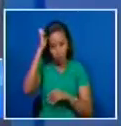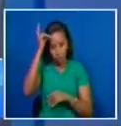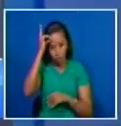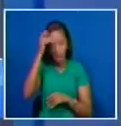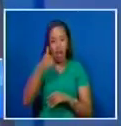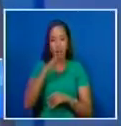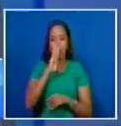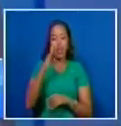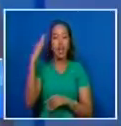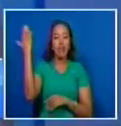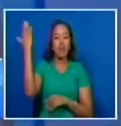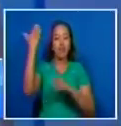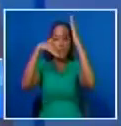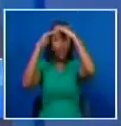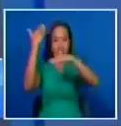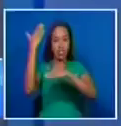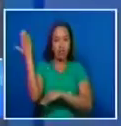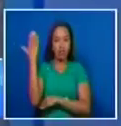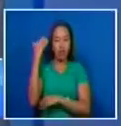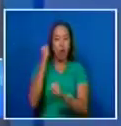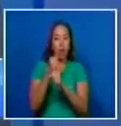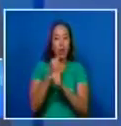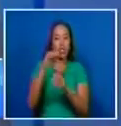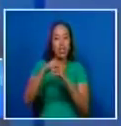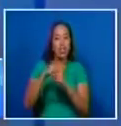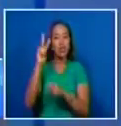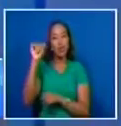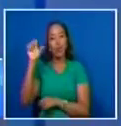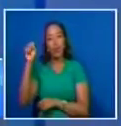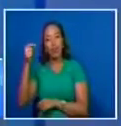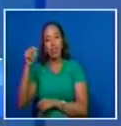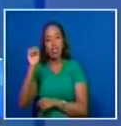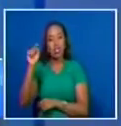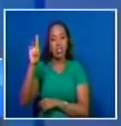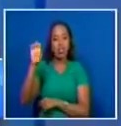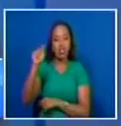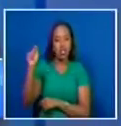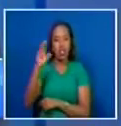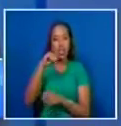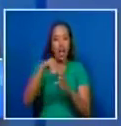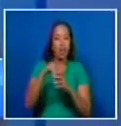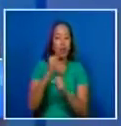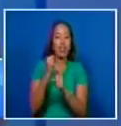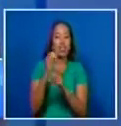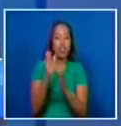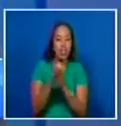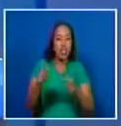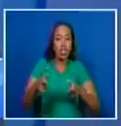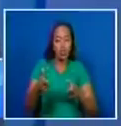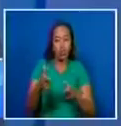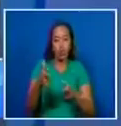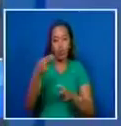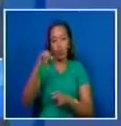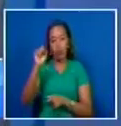becoming a university dean, working in Wall Street, becoming an author TV and radio show host, and ultimately being there as